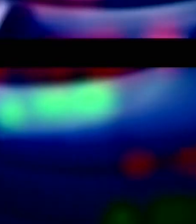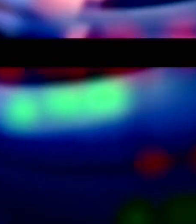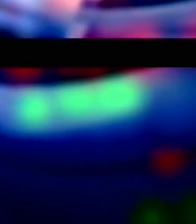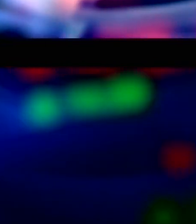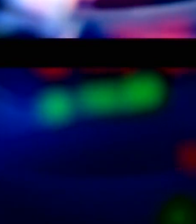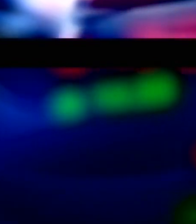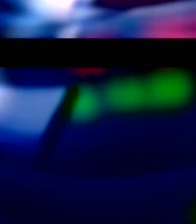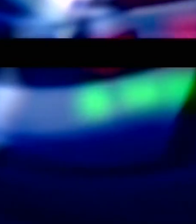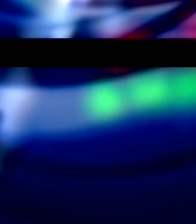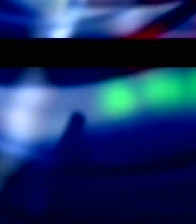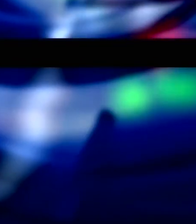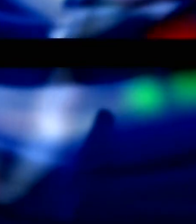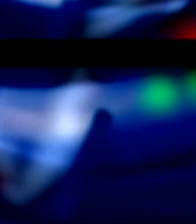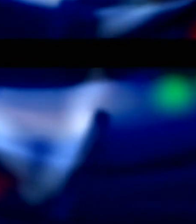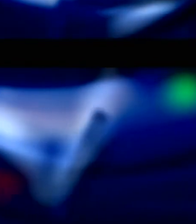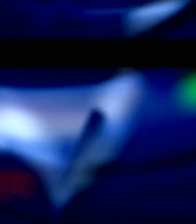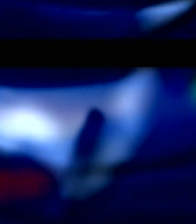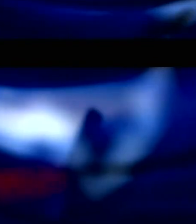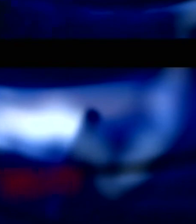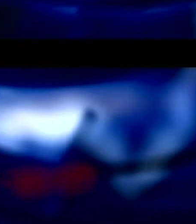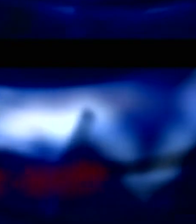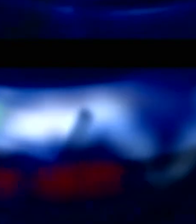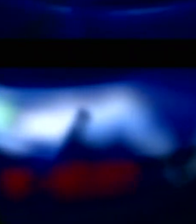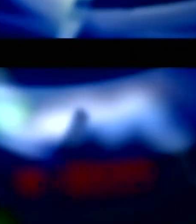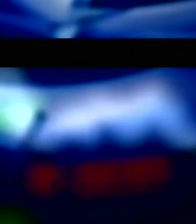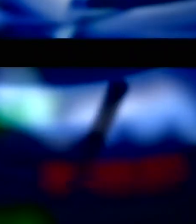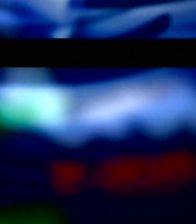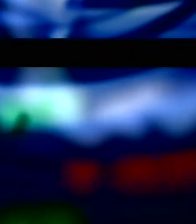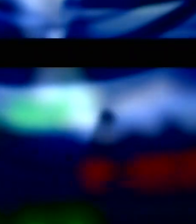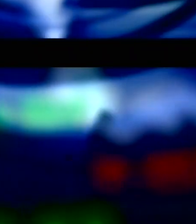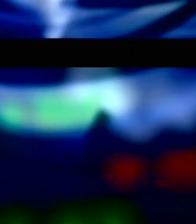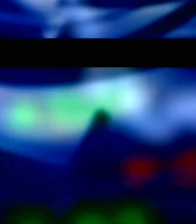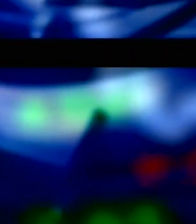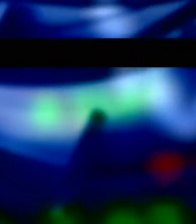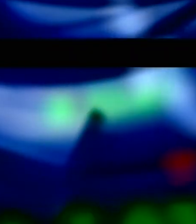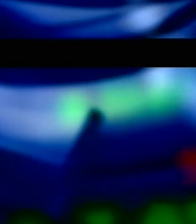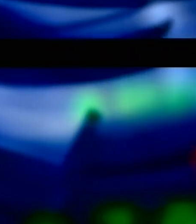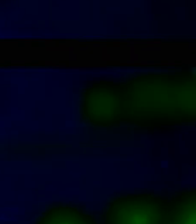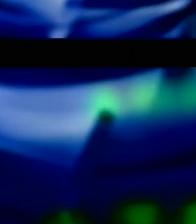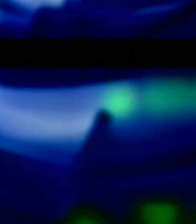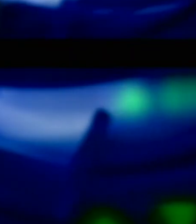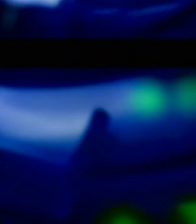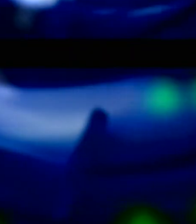1,289 shares at $3.27 each.